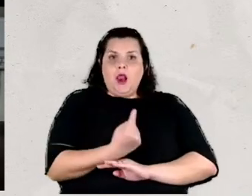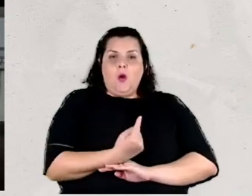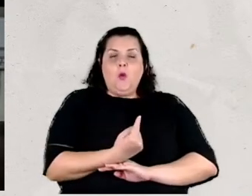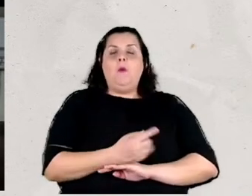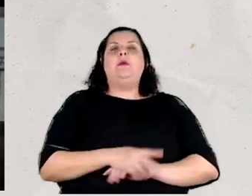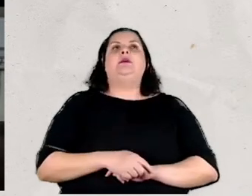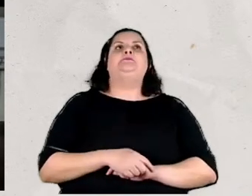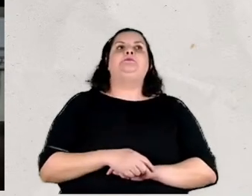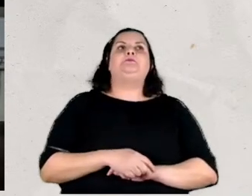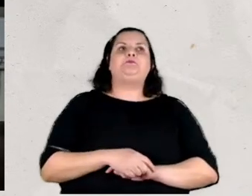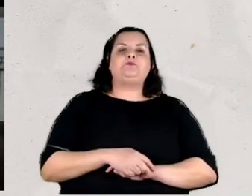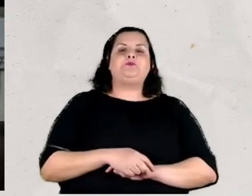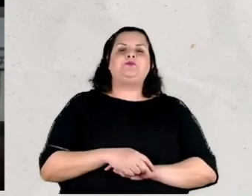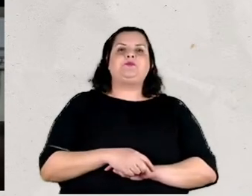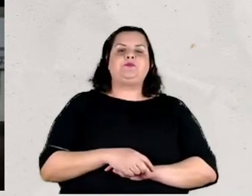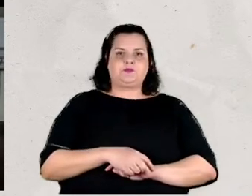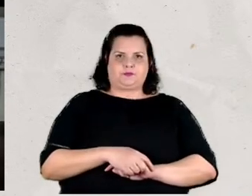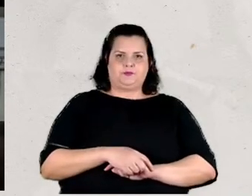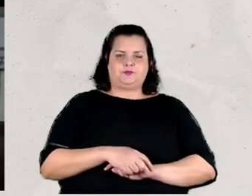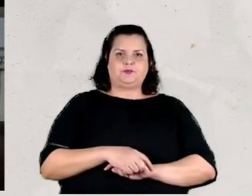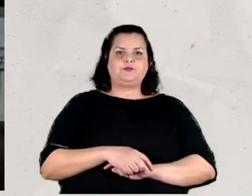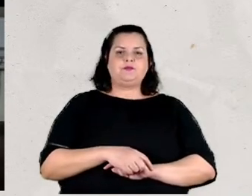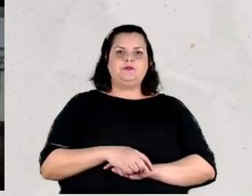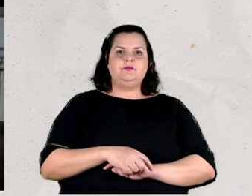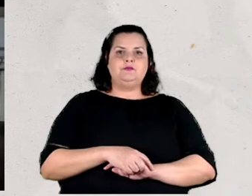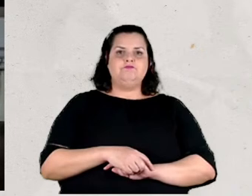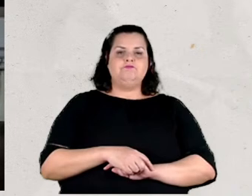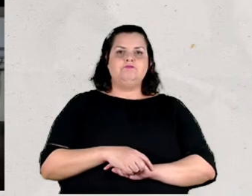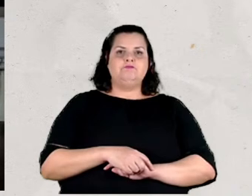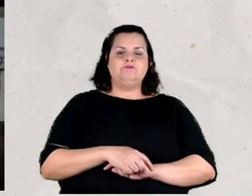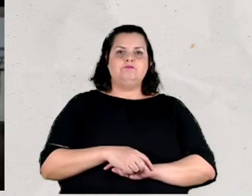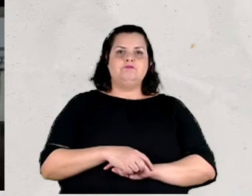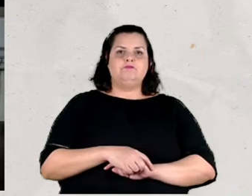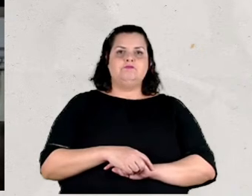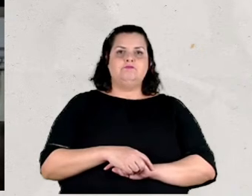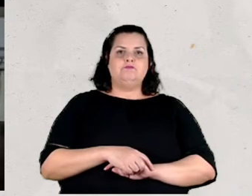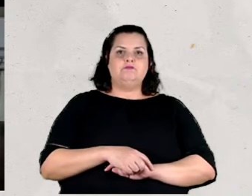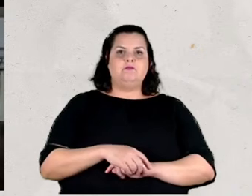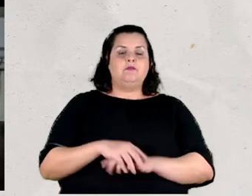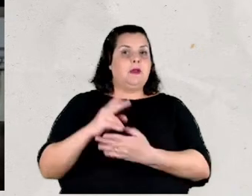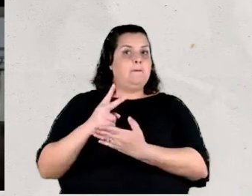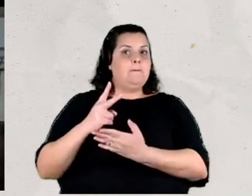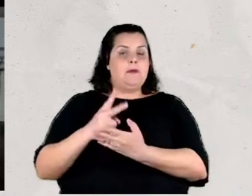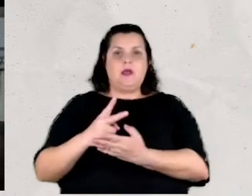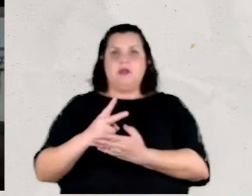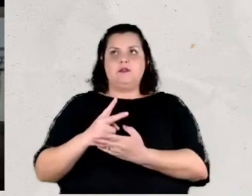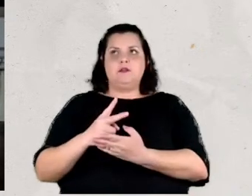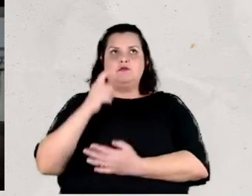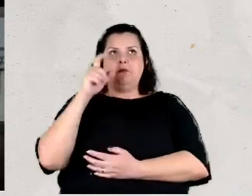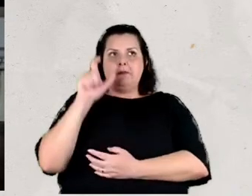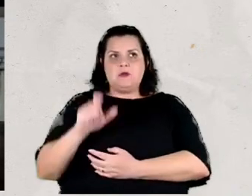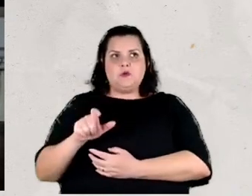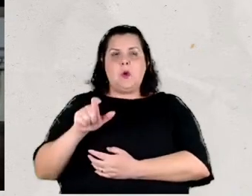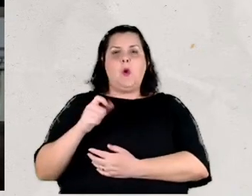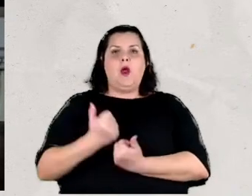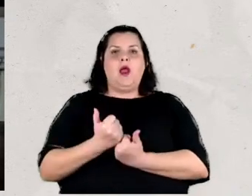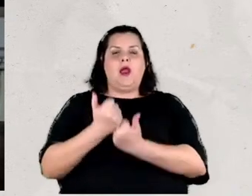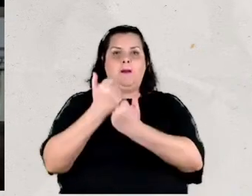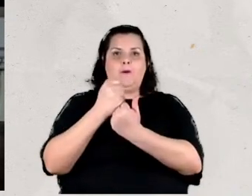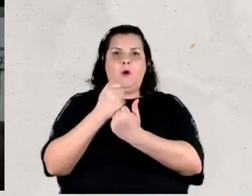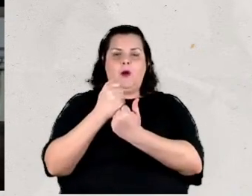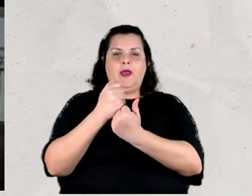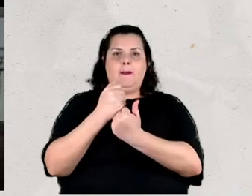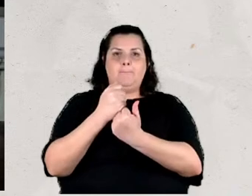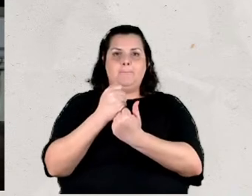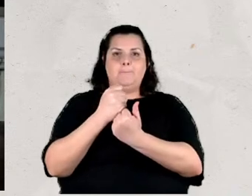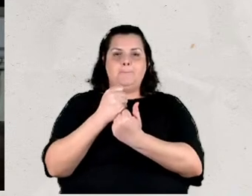Jews are a people and that this is a conflict between two peoples that live in this land and have to come to terms. Even